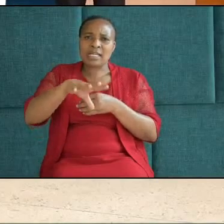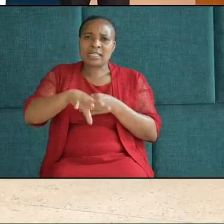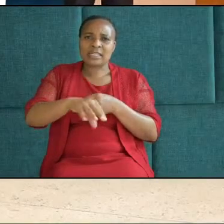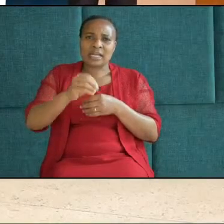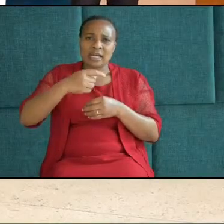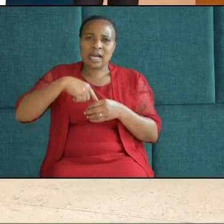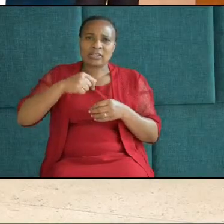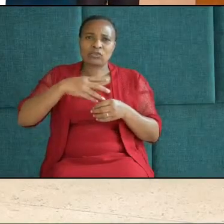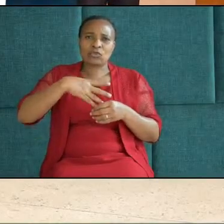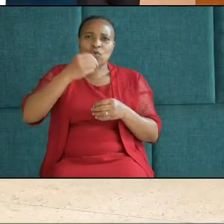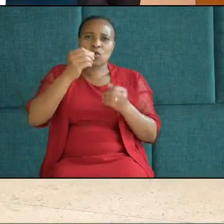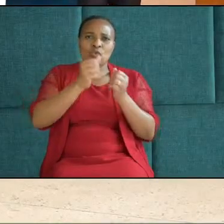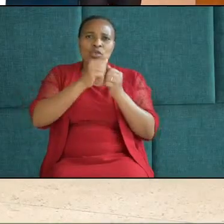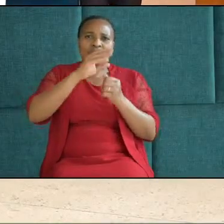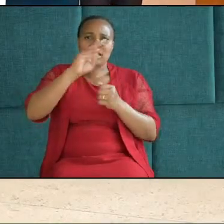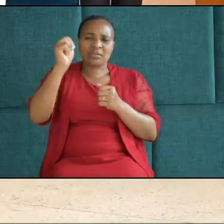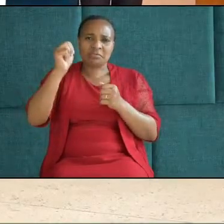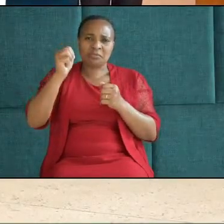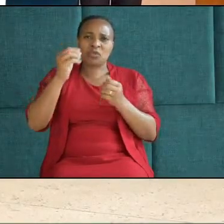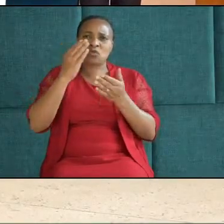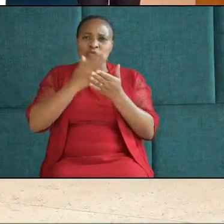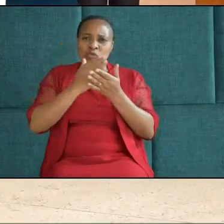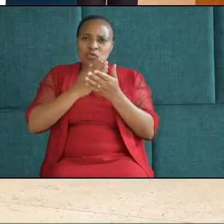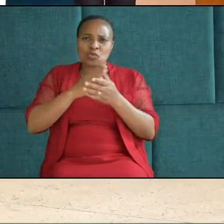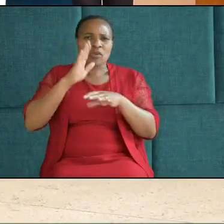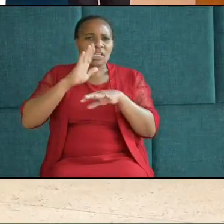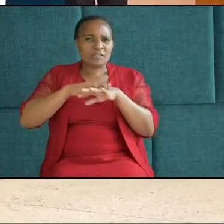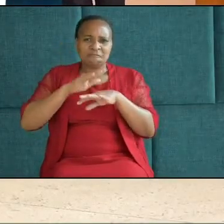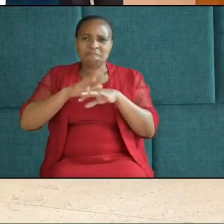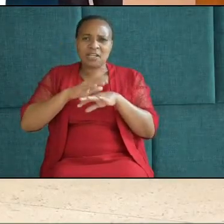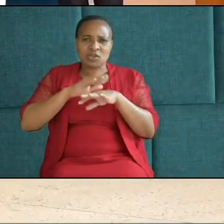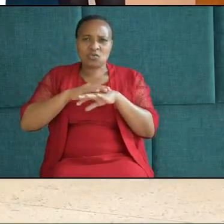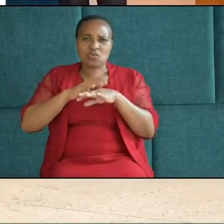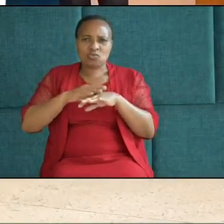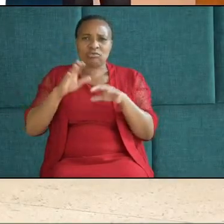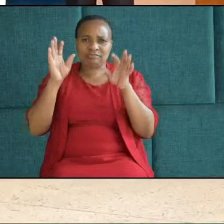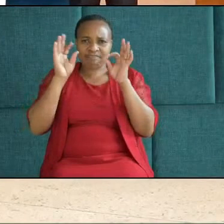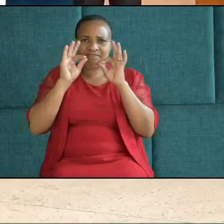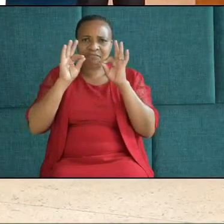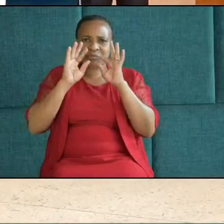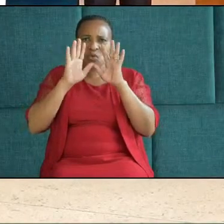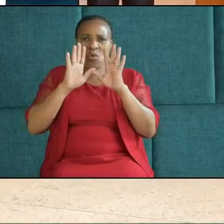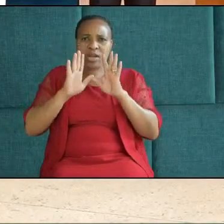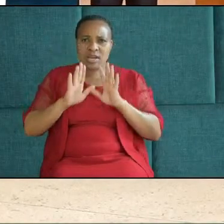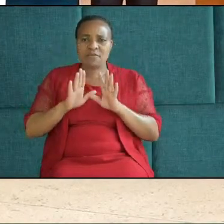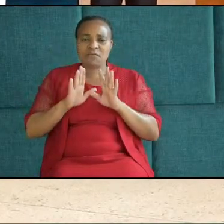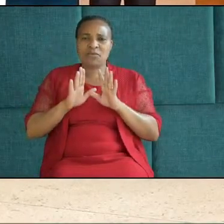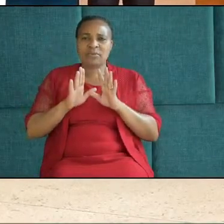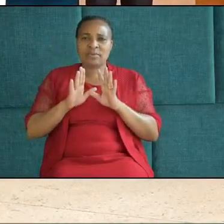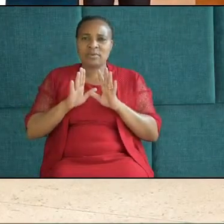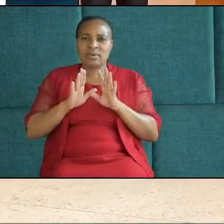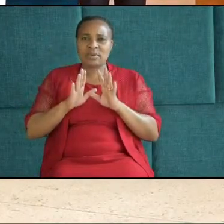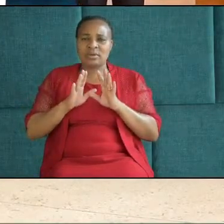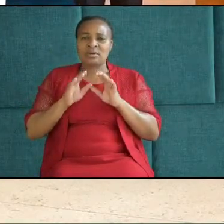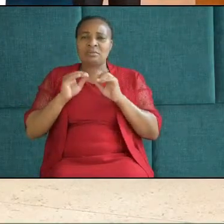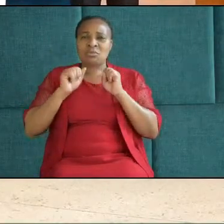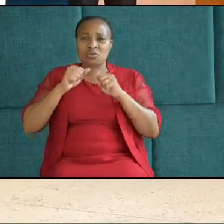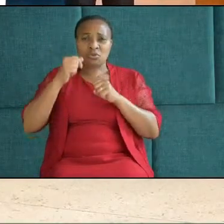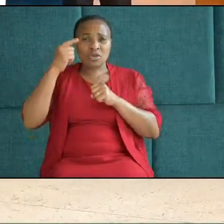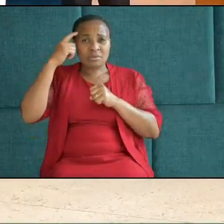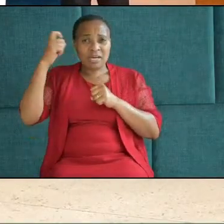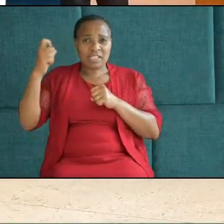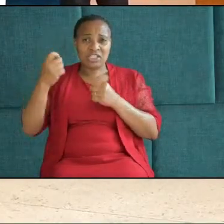him. Isn't that just amazing? That, Gracie, is very amazing. Can you imagine,